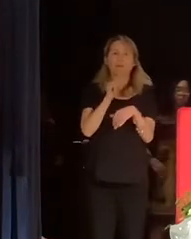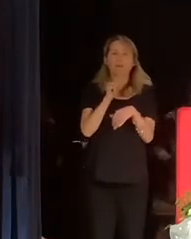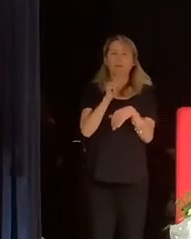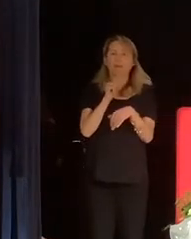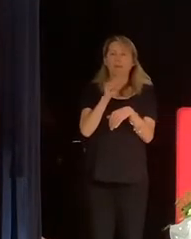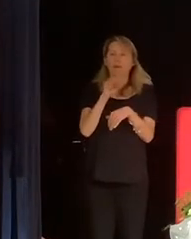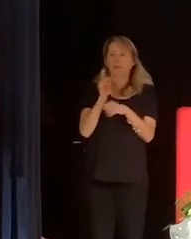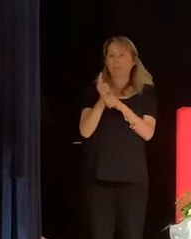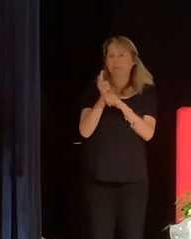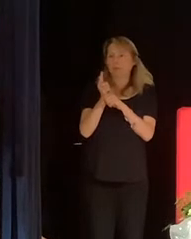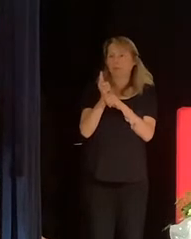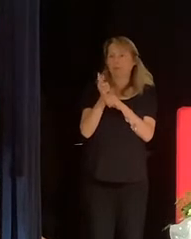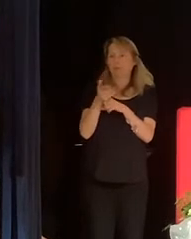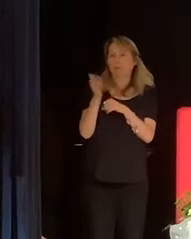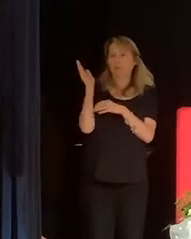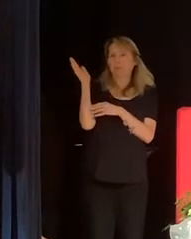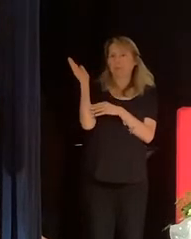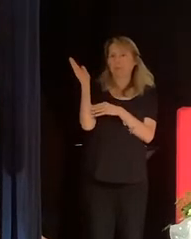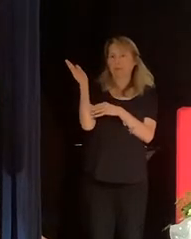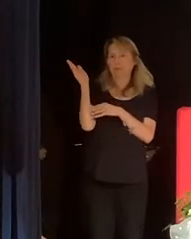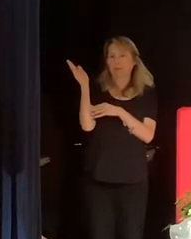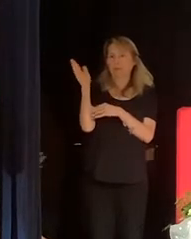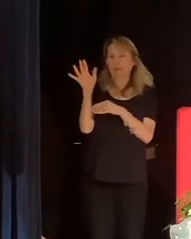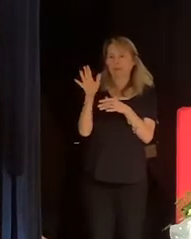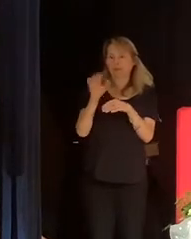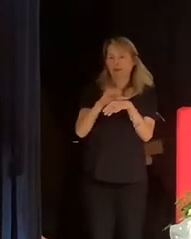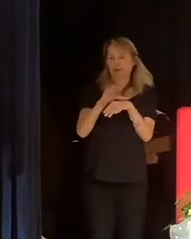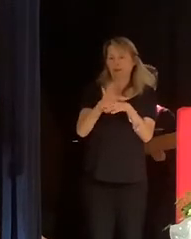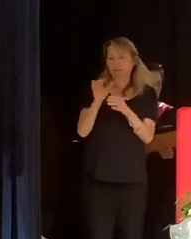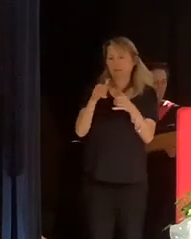Ms. Maroney, who will be presenting the Guidance Award.